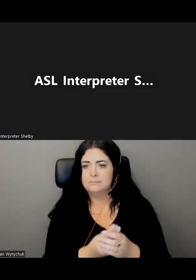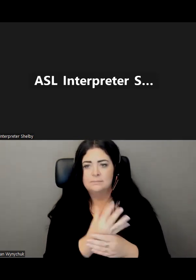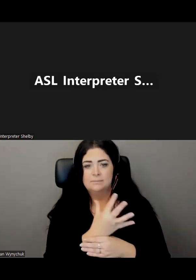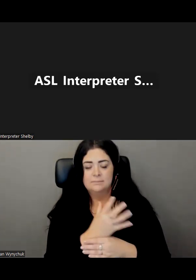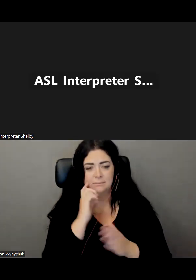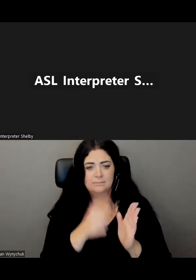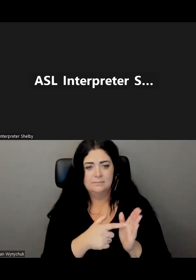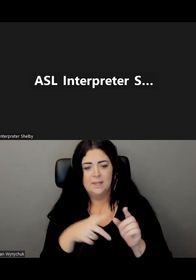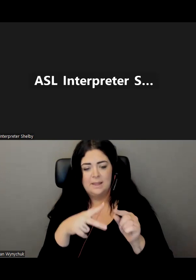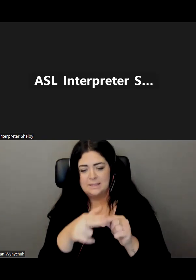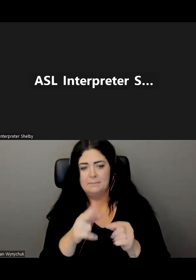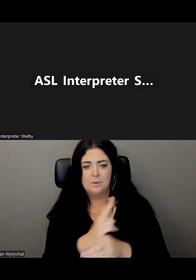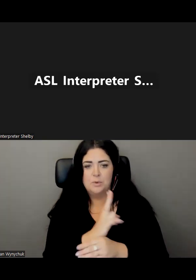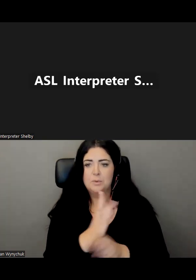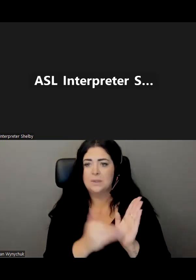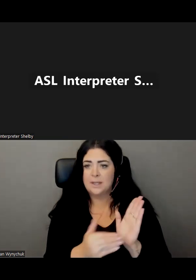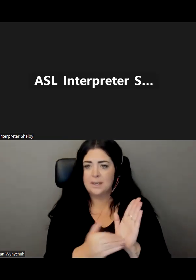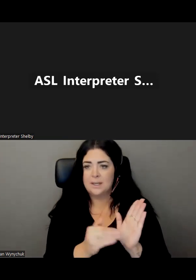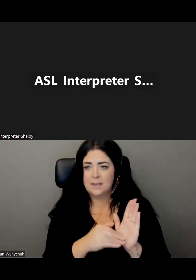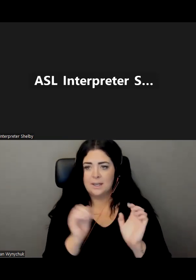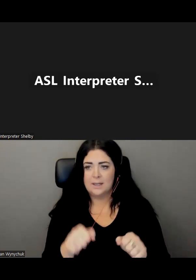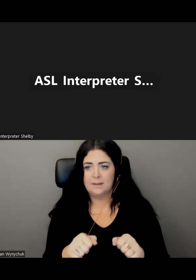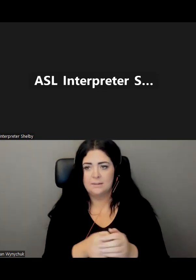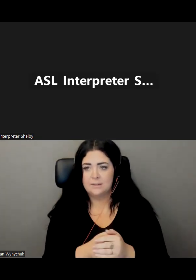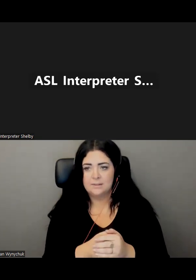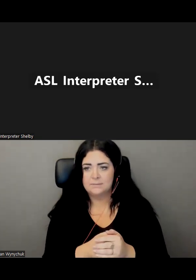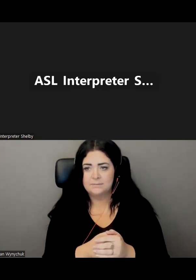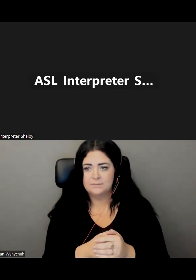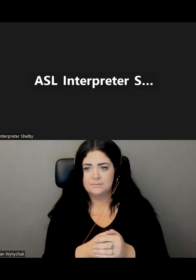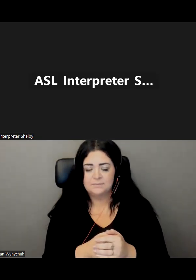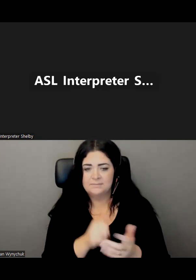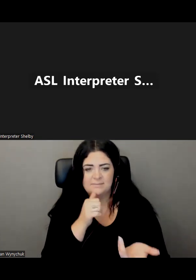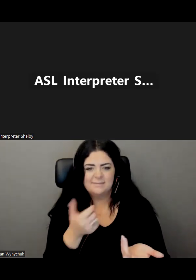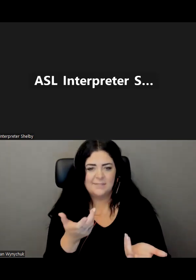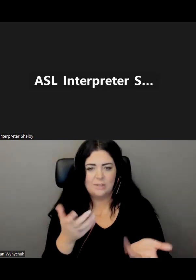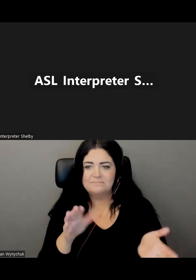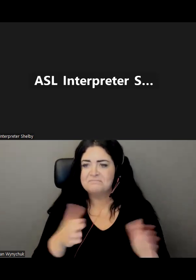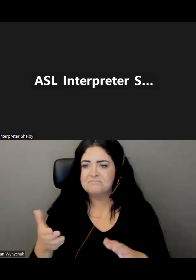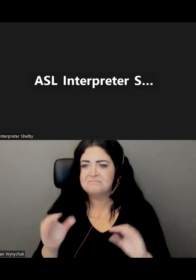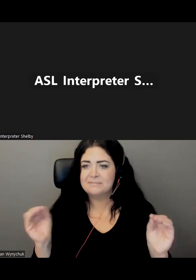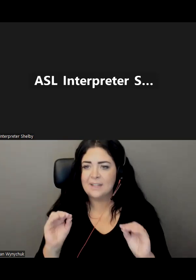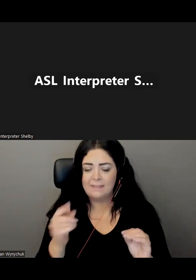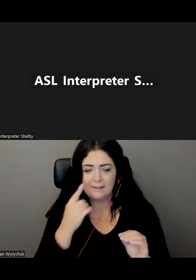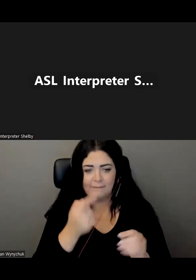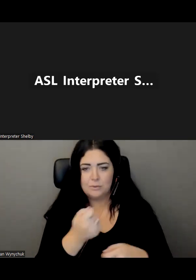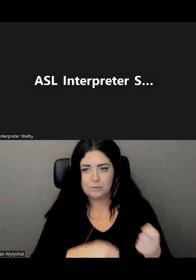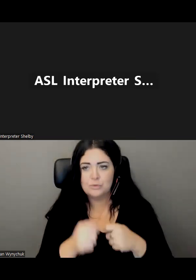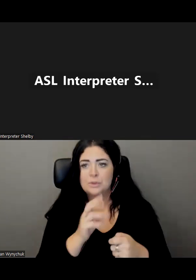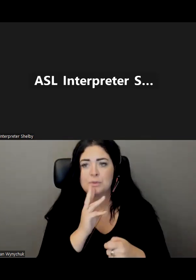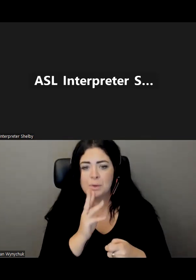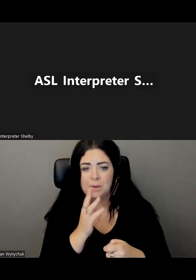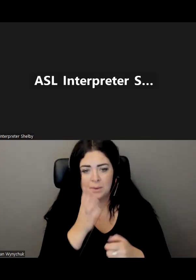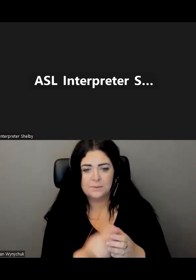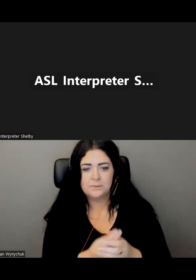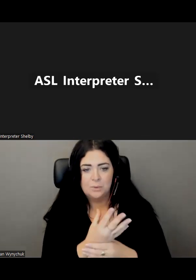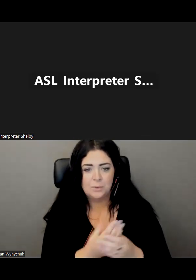keep reusing them as many times as you want. They won't die off or anything as long as you keep changing the water. They'll just keep growing